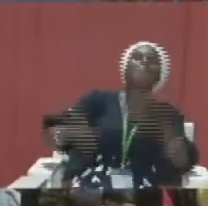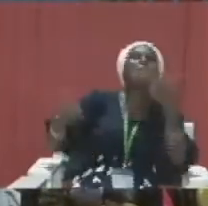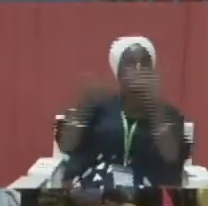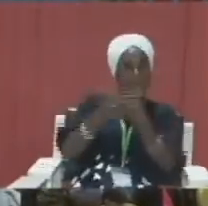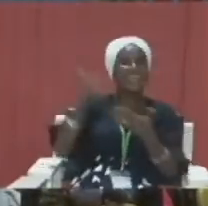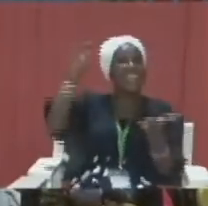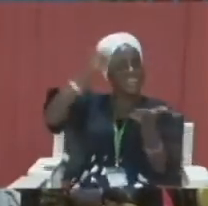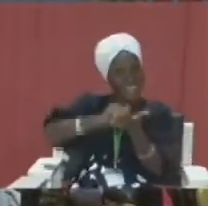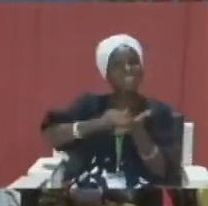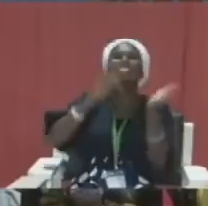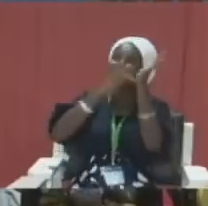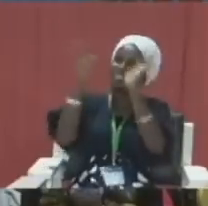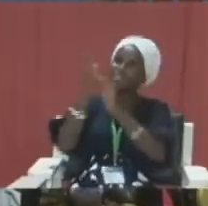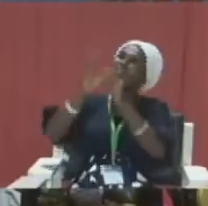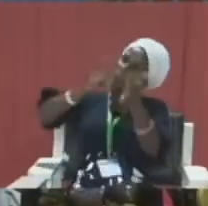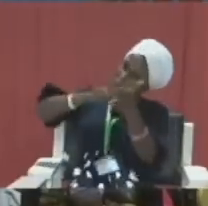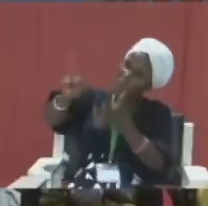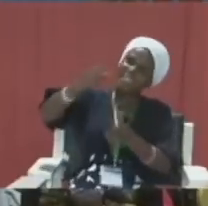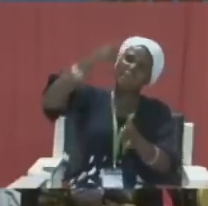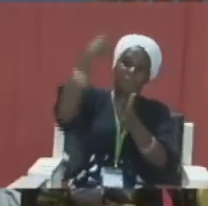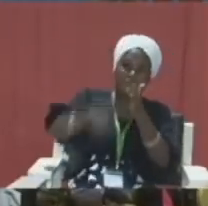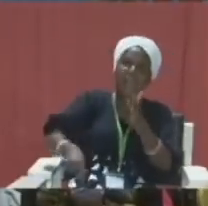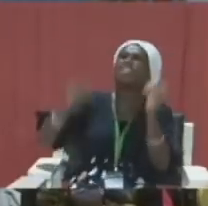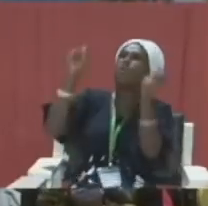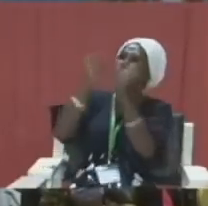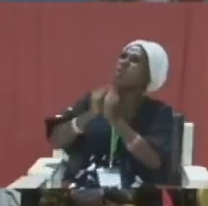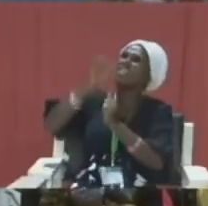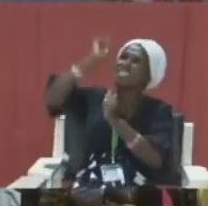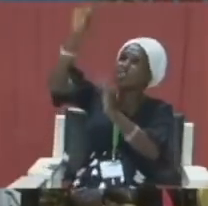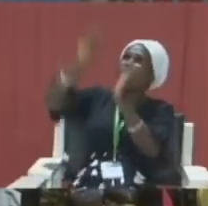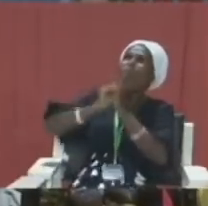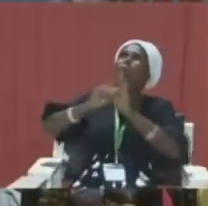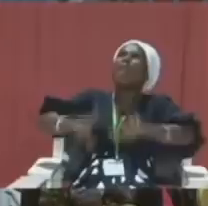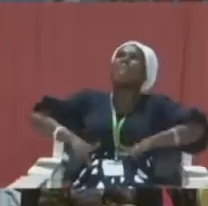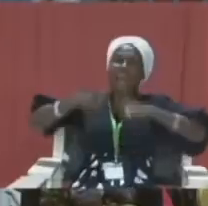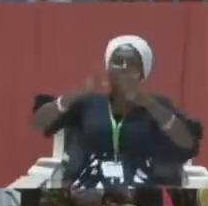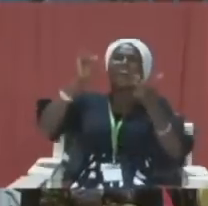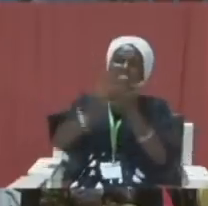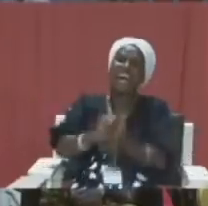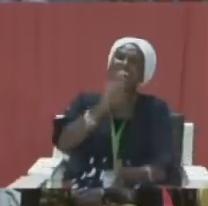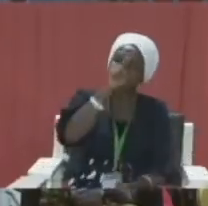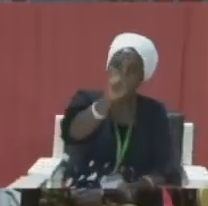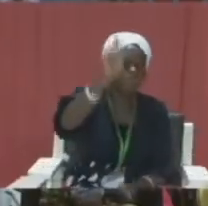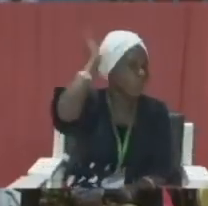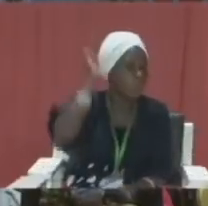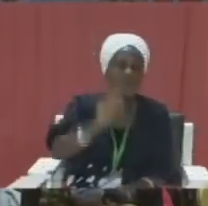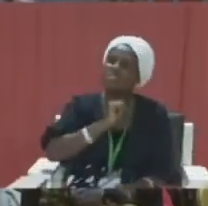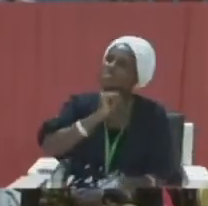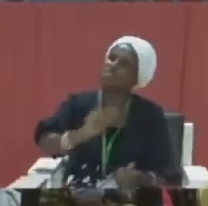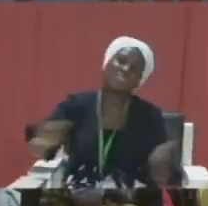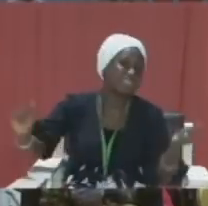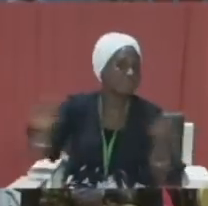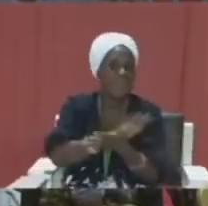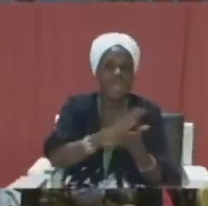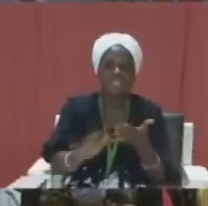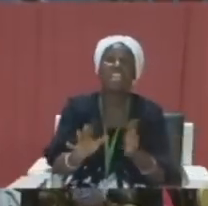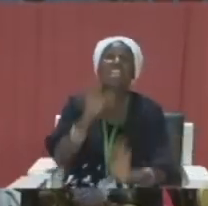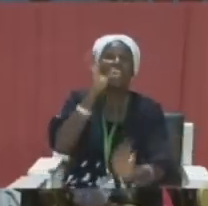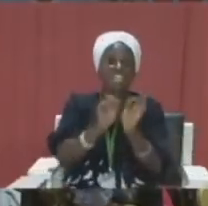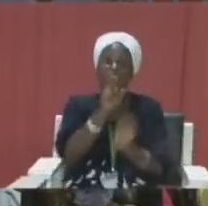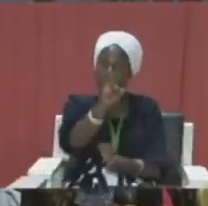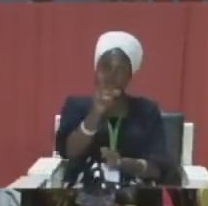paid the price with his own life that you may not perish. If you are under the sound of my